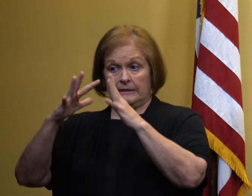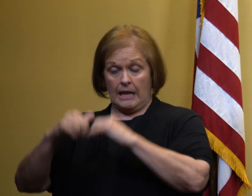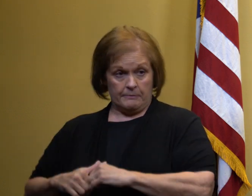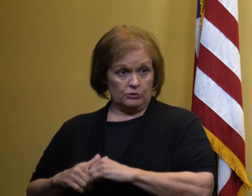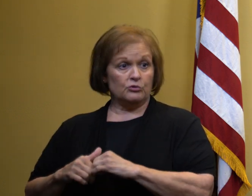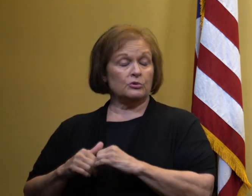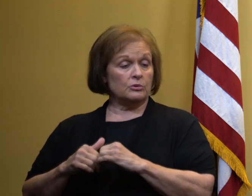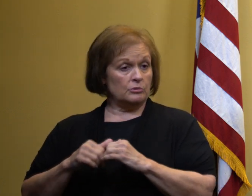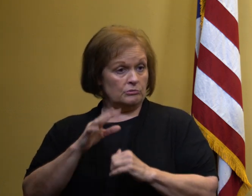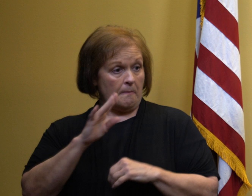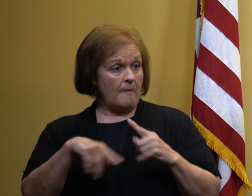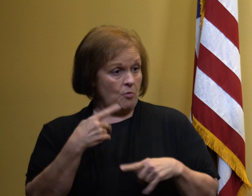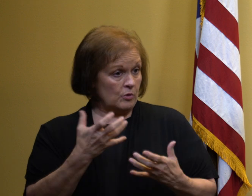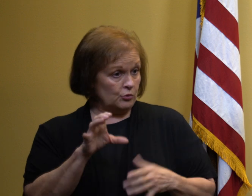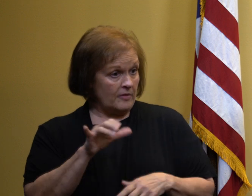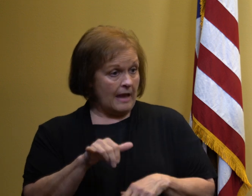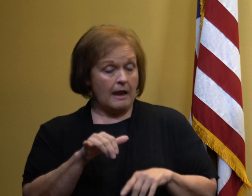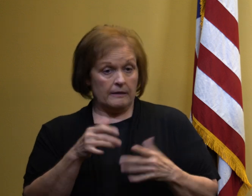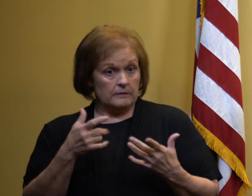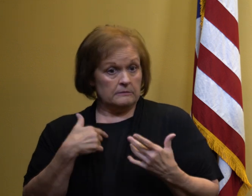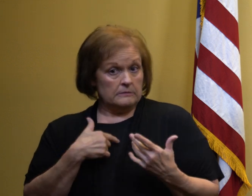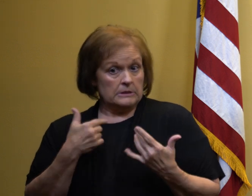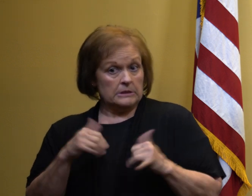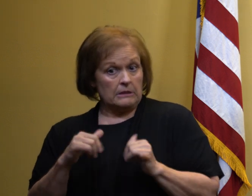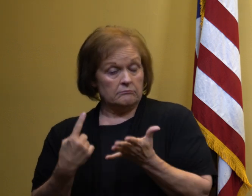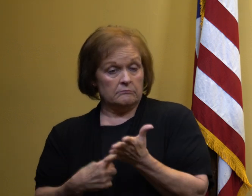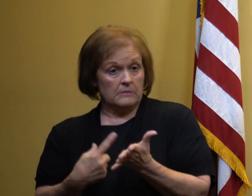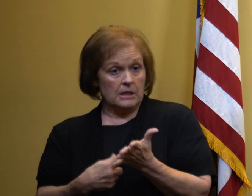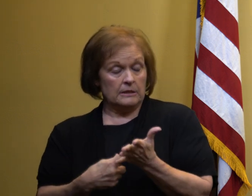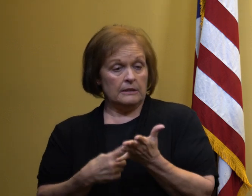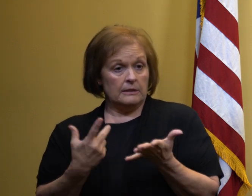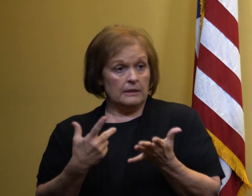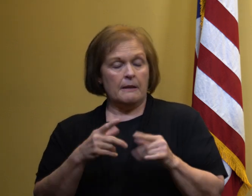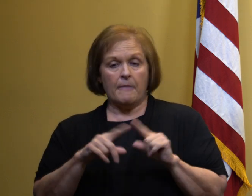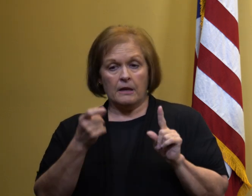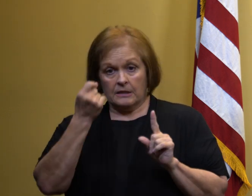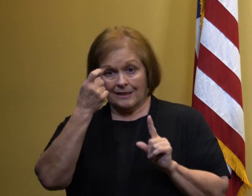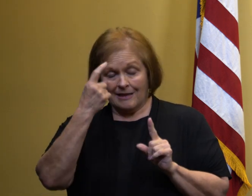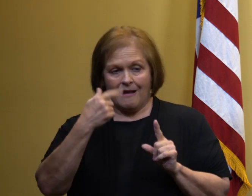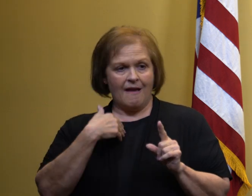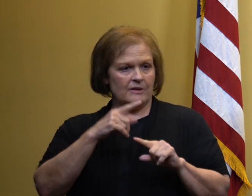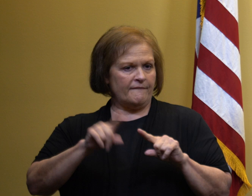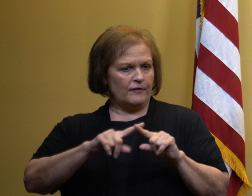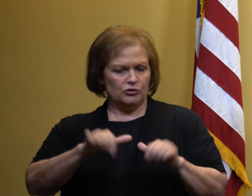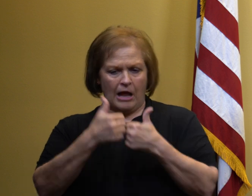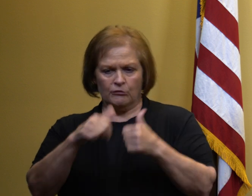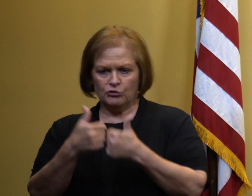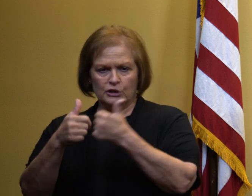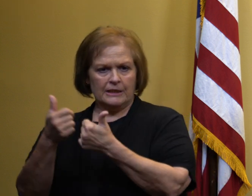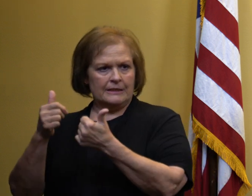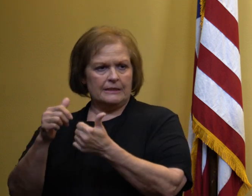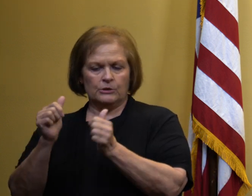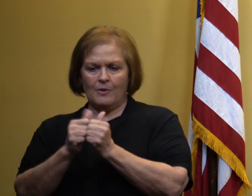table as well. It's not off the table, but what is on the table, all the challenges that are associated with